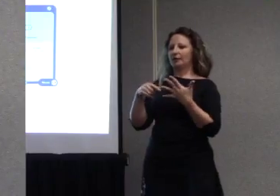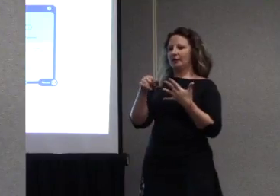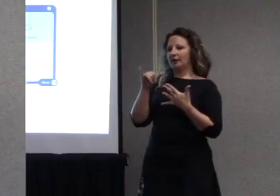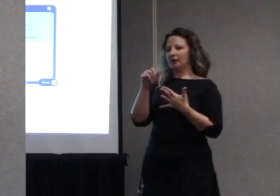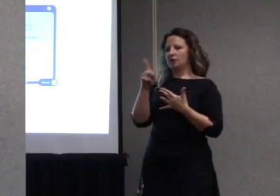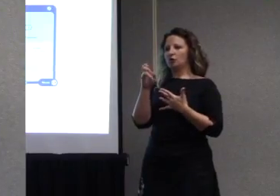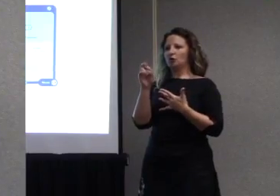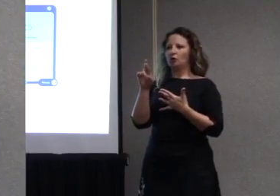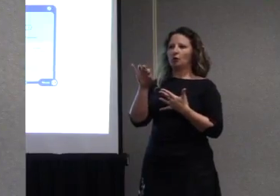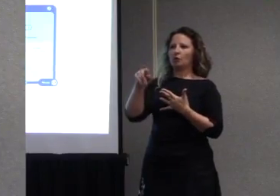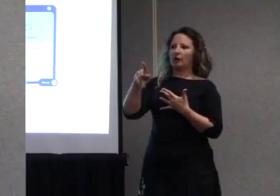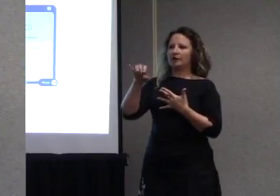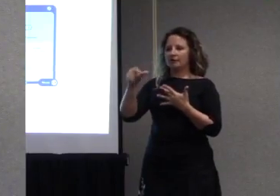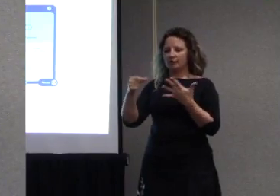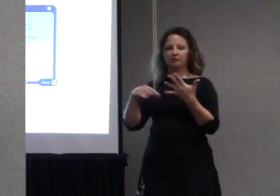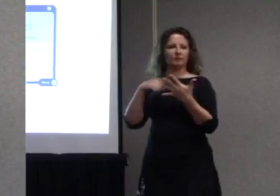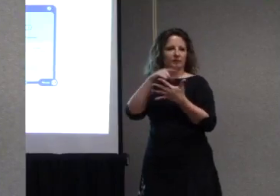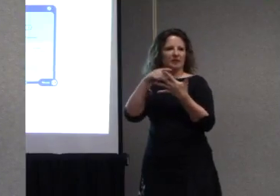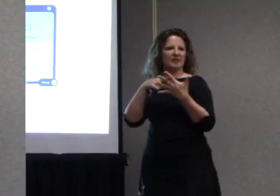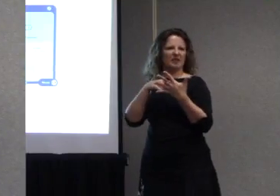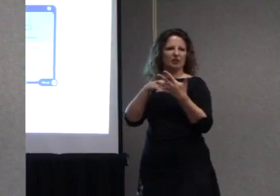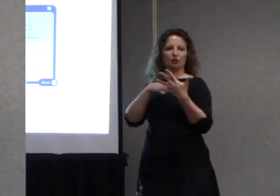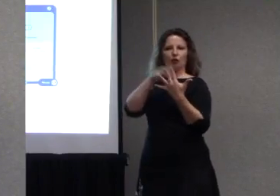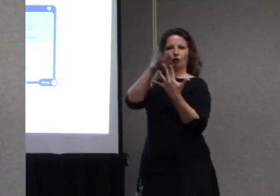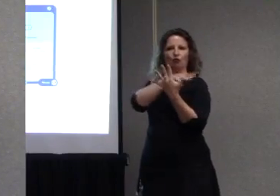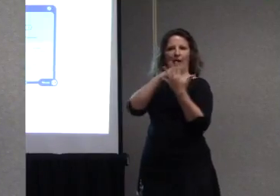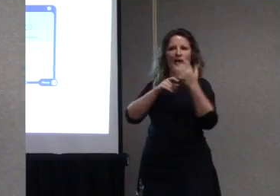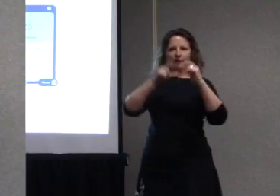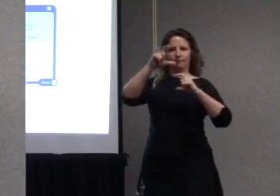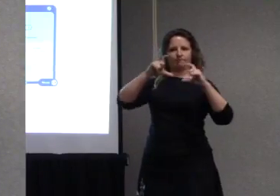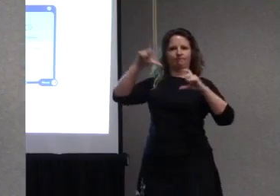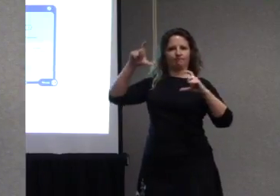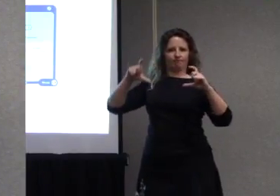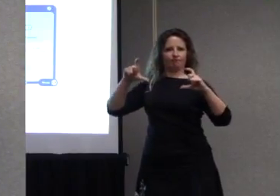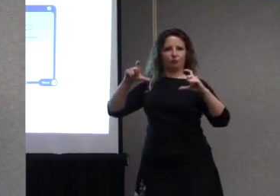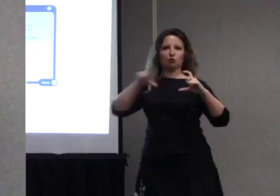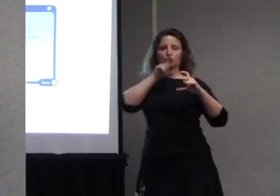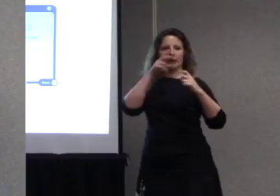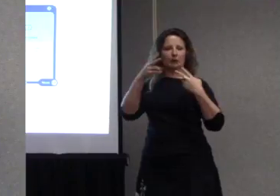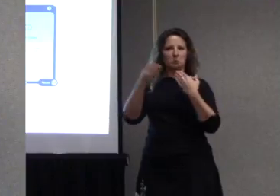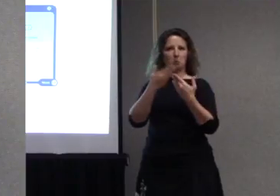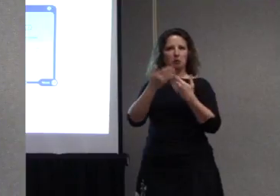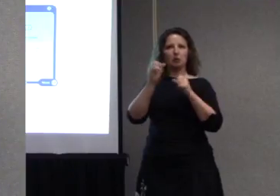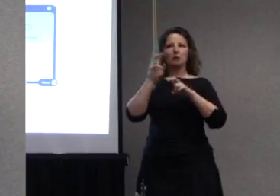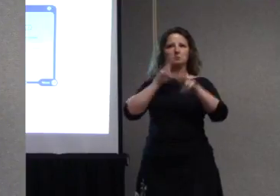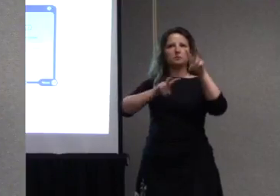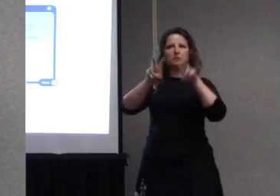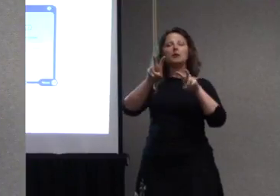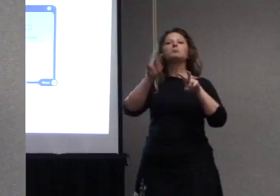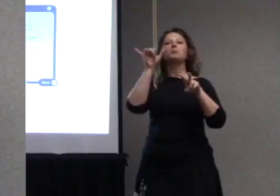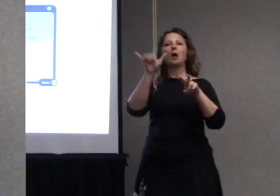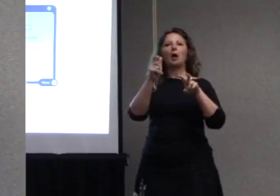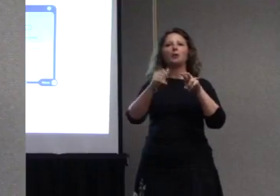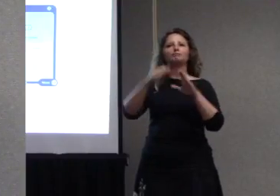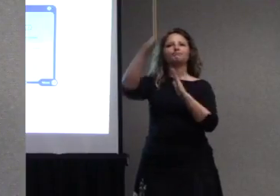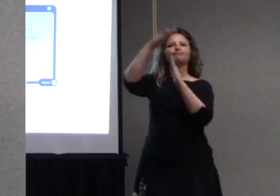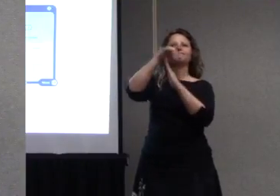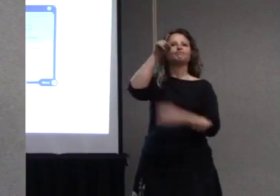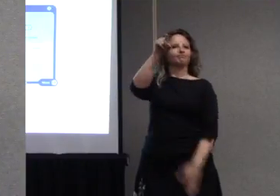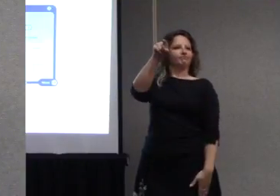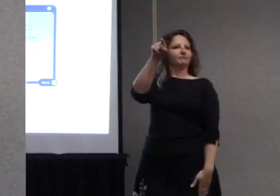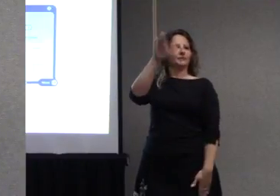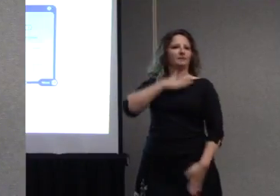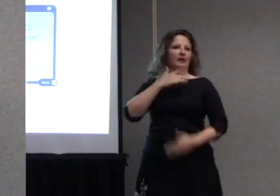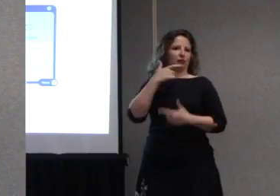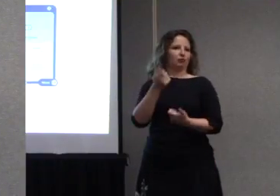and conventional. It gives you that nice little bar graph. And it's very easy to see which